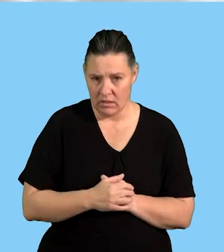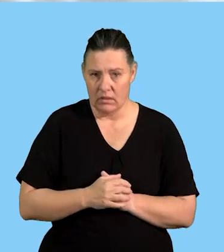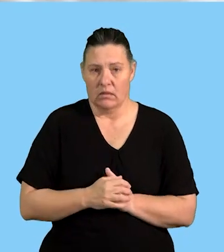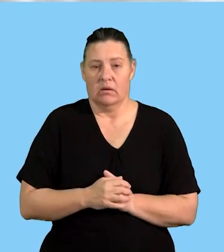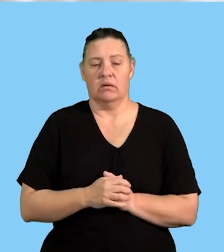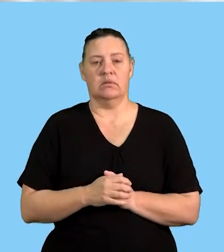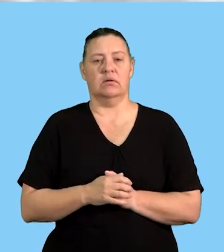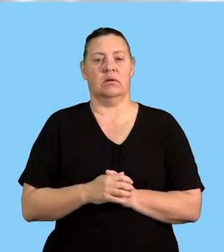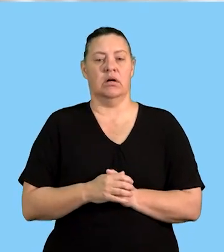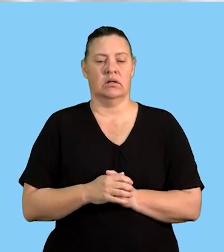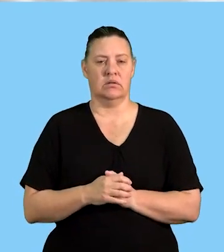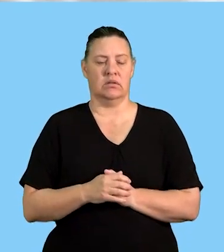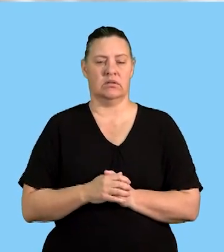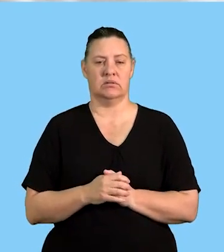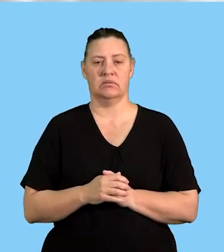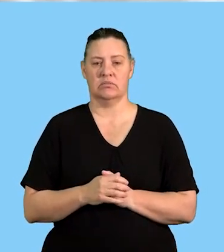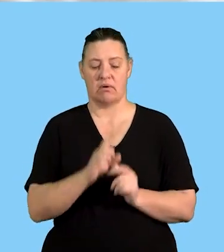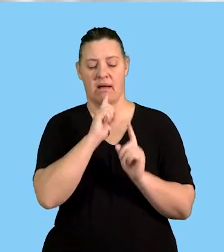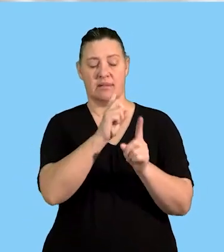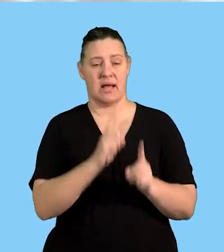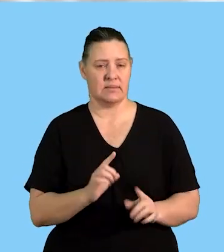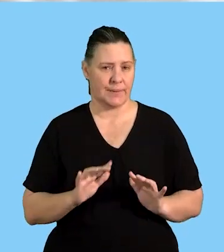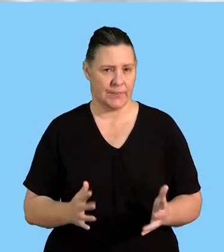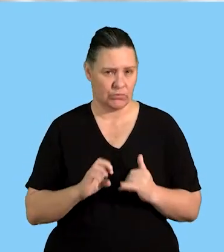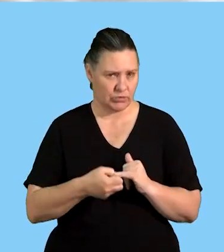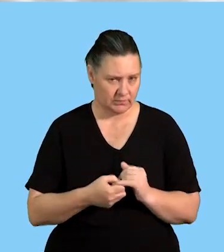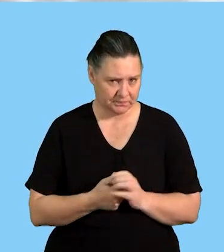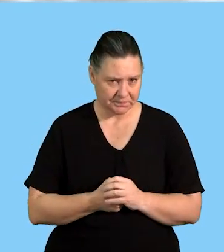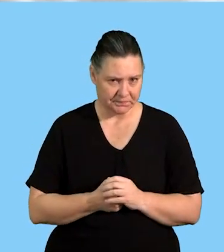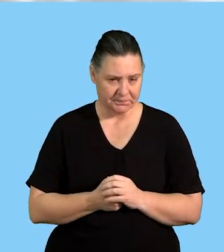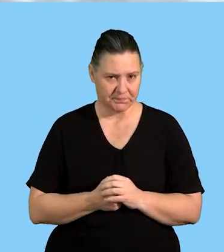let us try to answer this question.